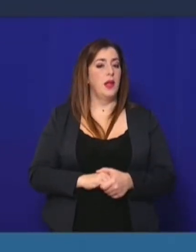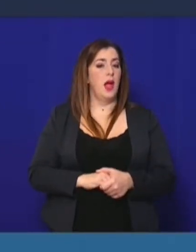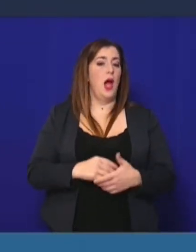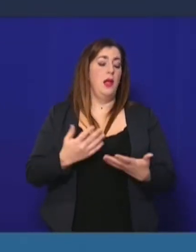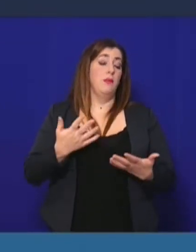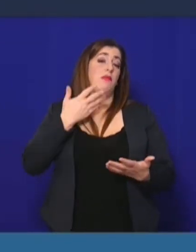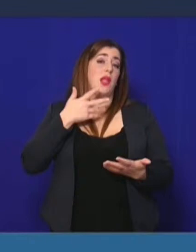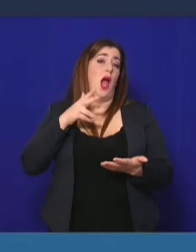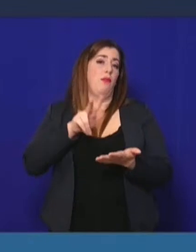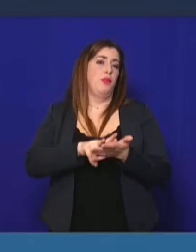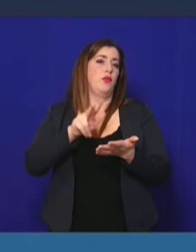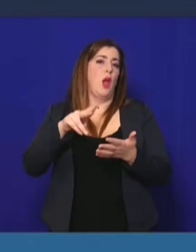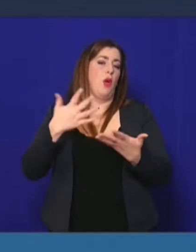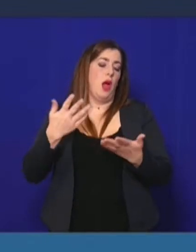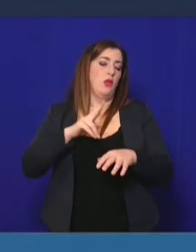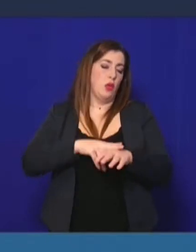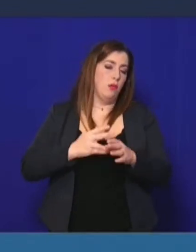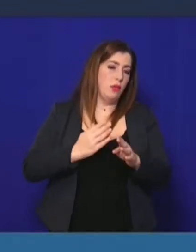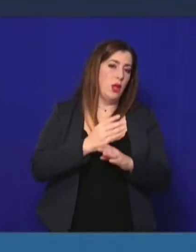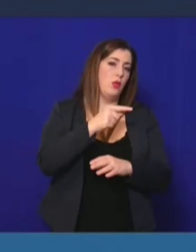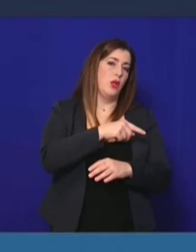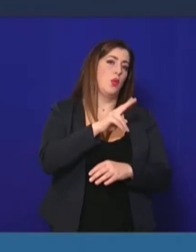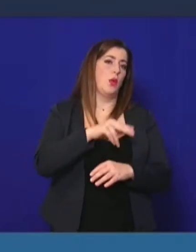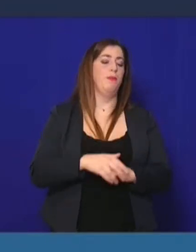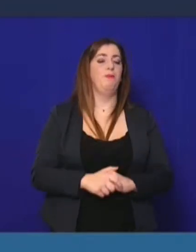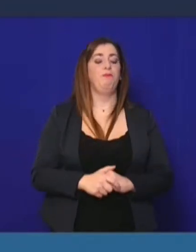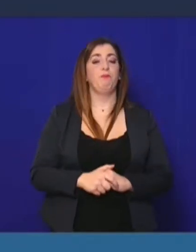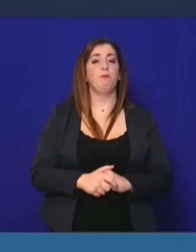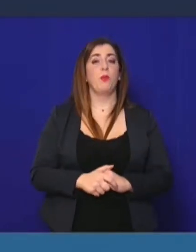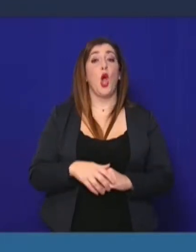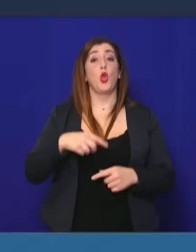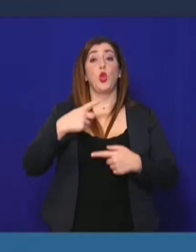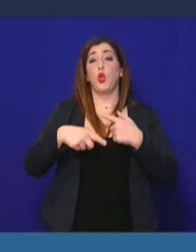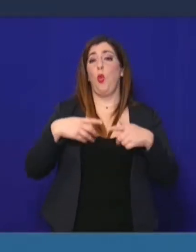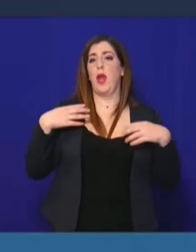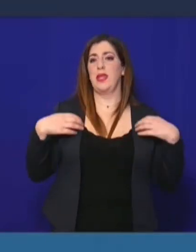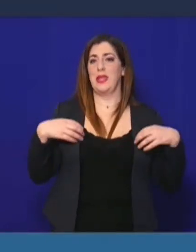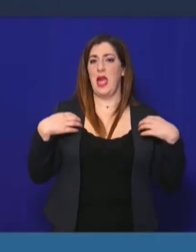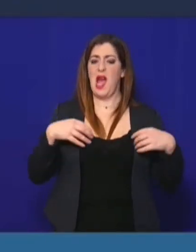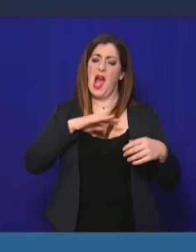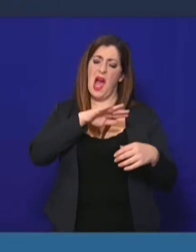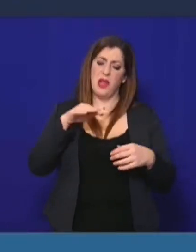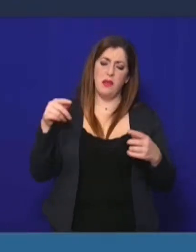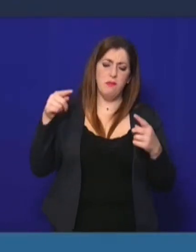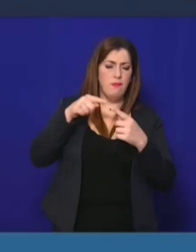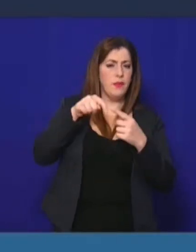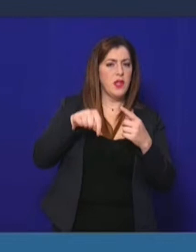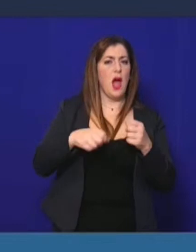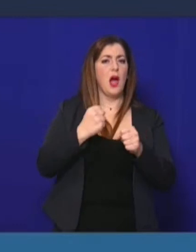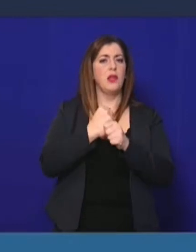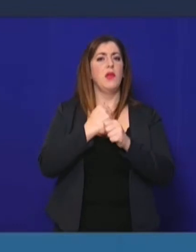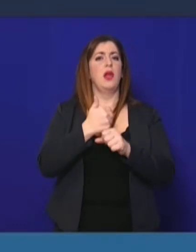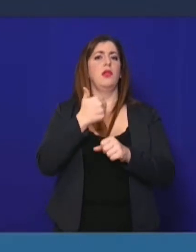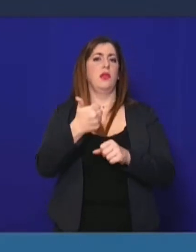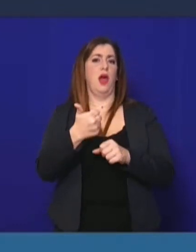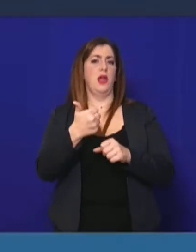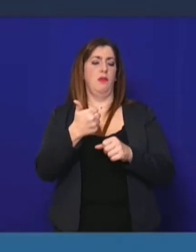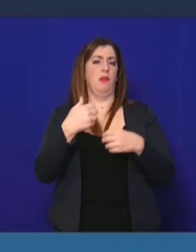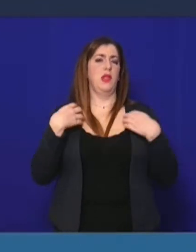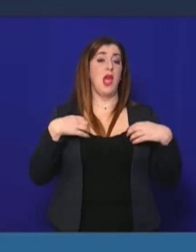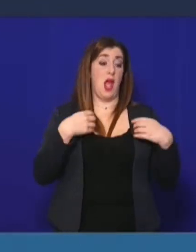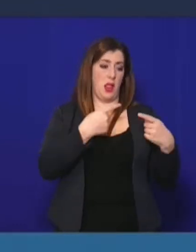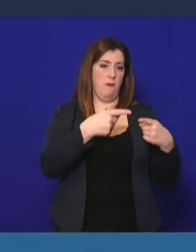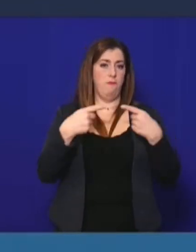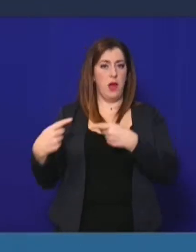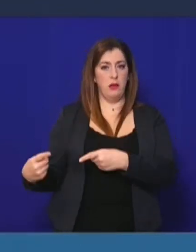sa mill-bidunet ħdimna tajjeb ħafna mal-iskejjel kemm tal-privat, tal-gvern u anka tal-Knisja fejn fl-iskejjel kien